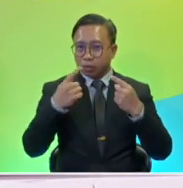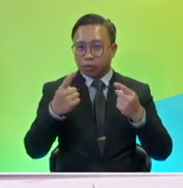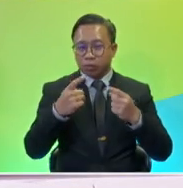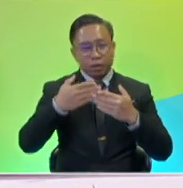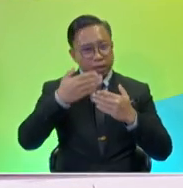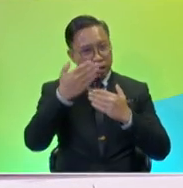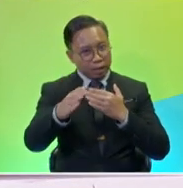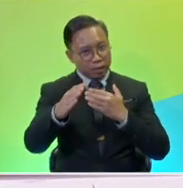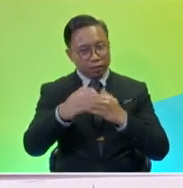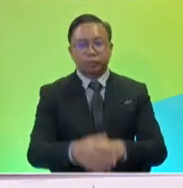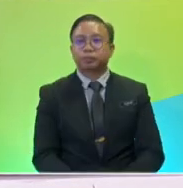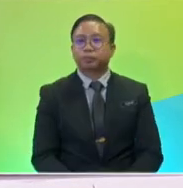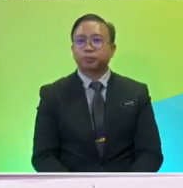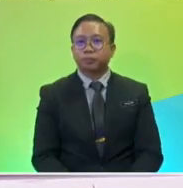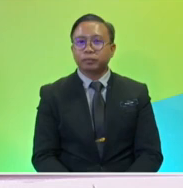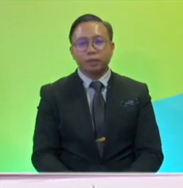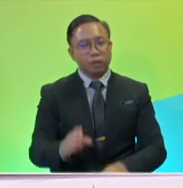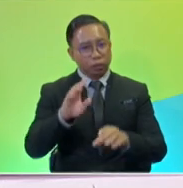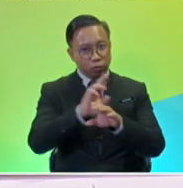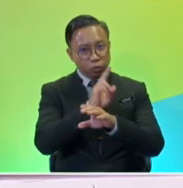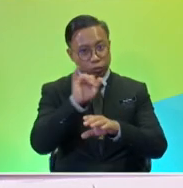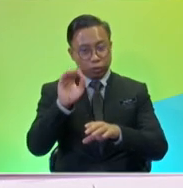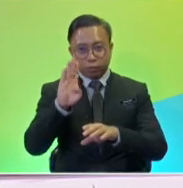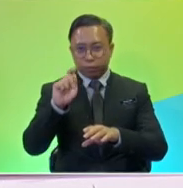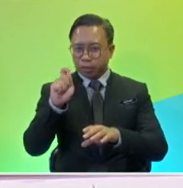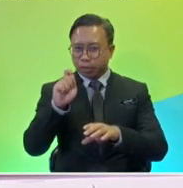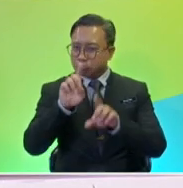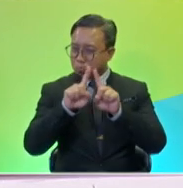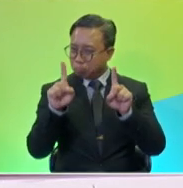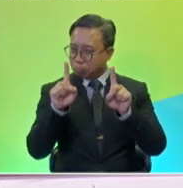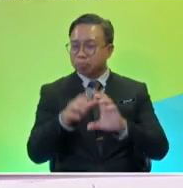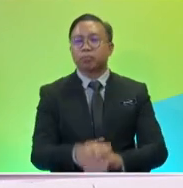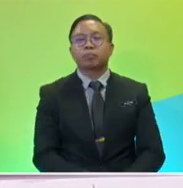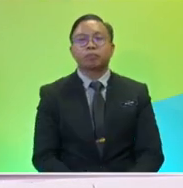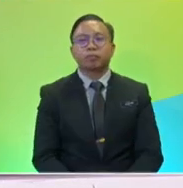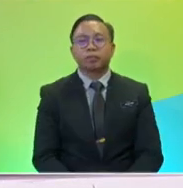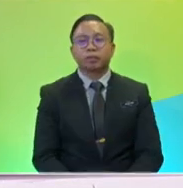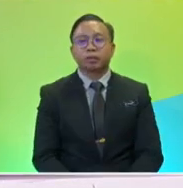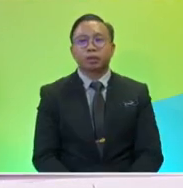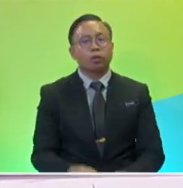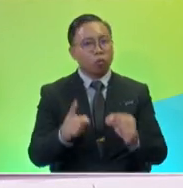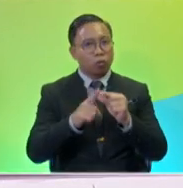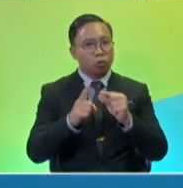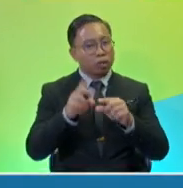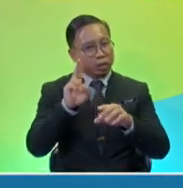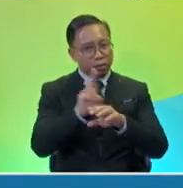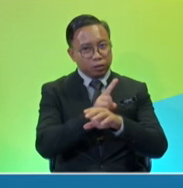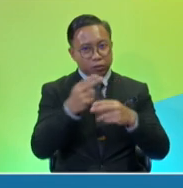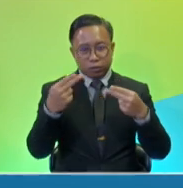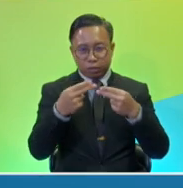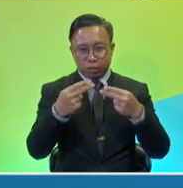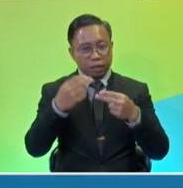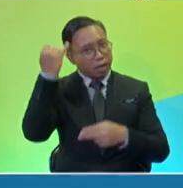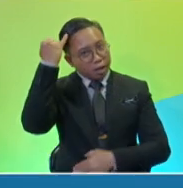next. The usage of but. Why do we use but? Okay, the word but is used to connect ideas